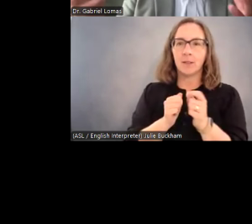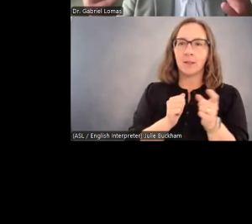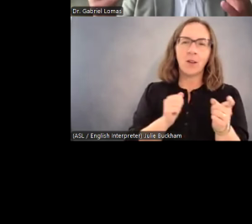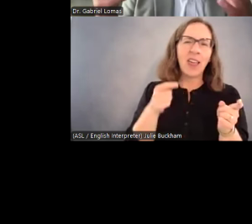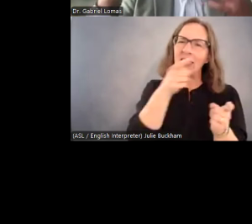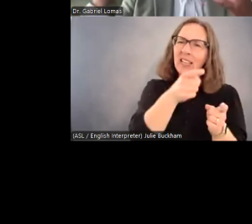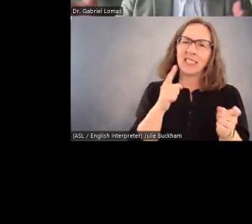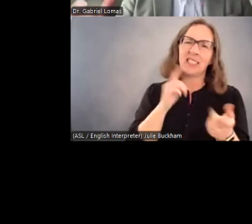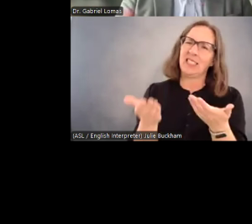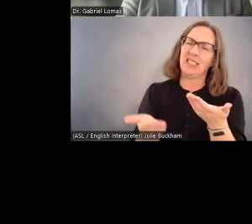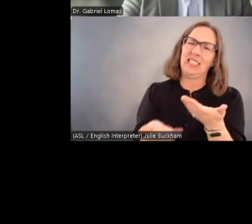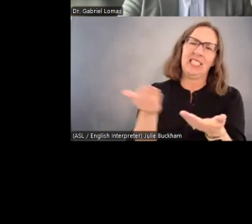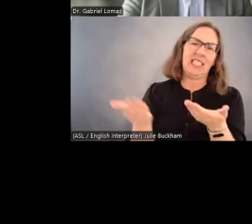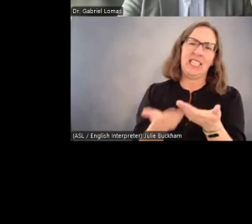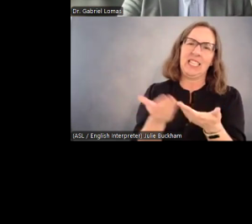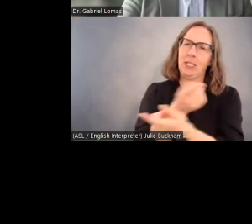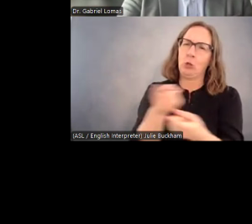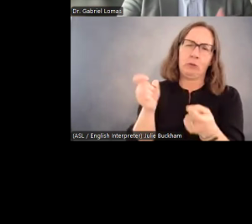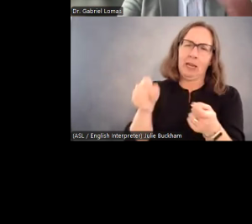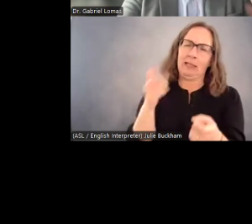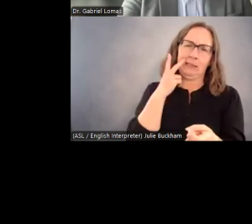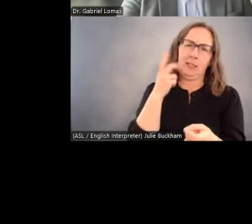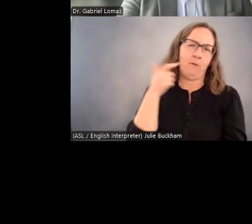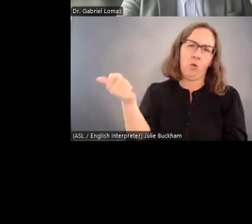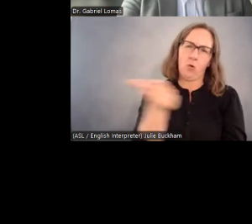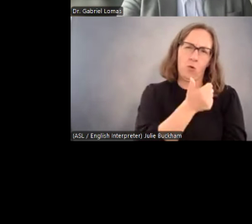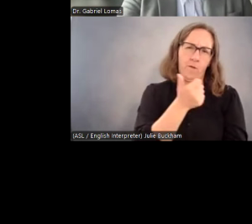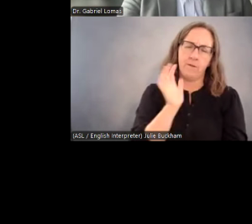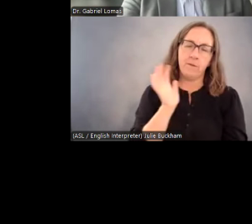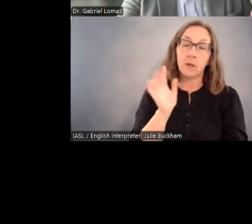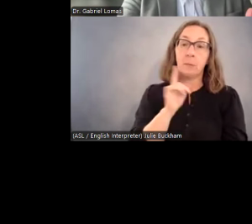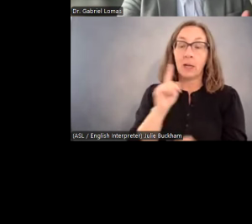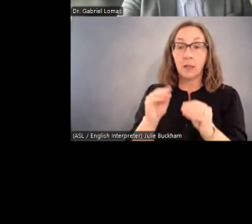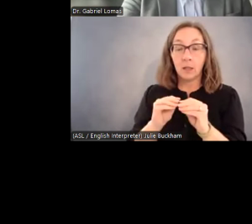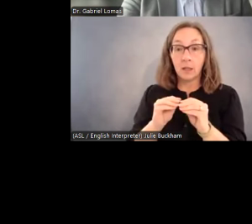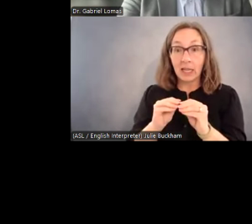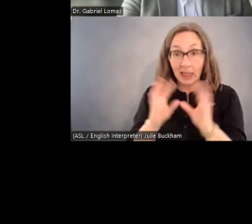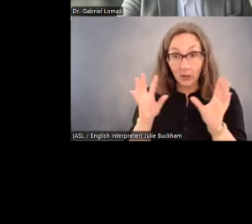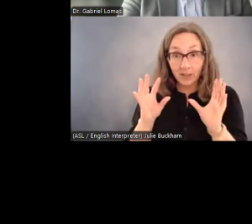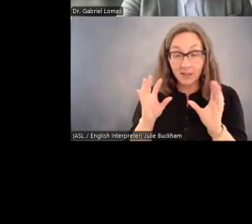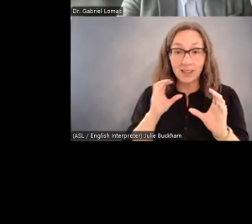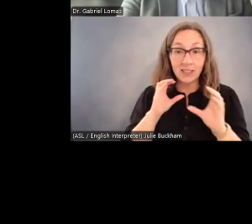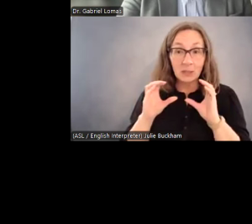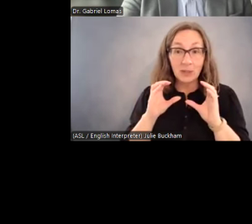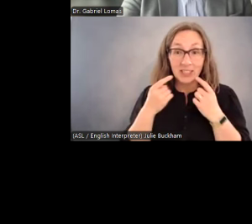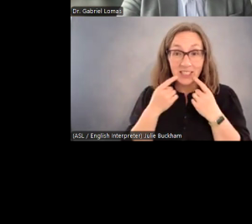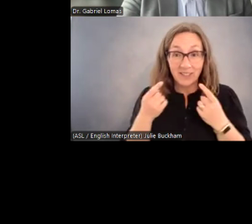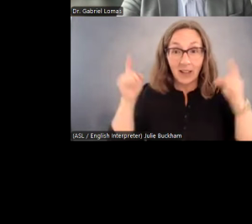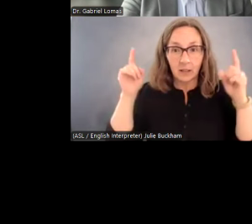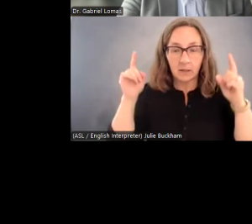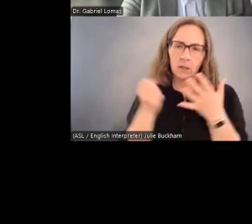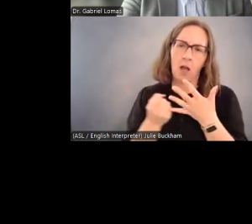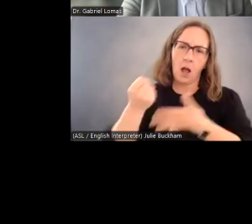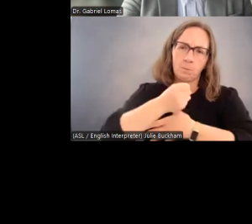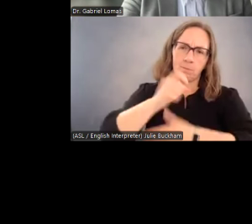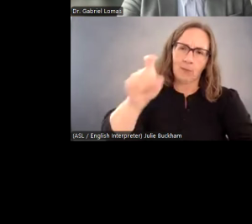that you guys will have come to your own conclusions, but clearly effective communication has to be the priority. When a deaf